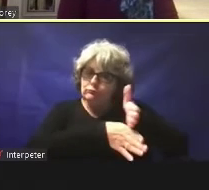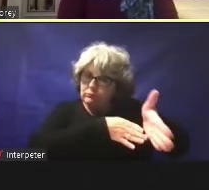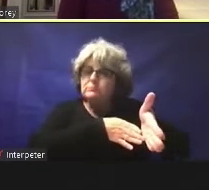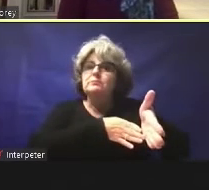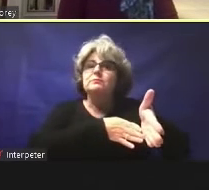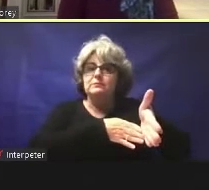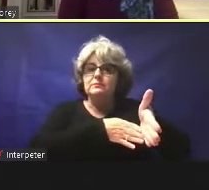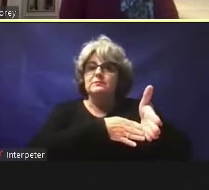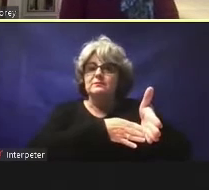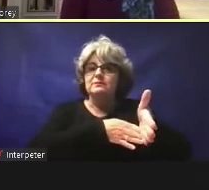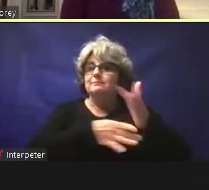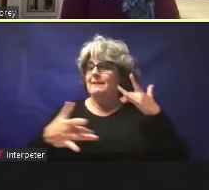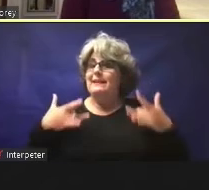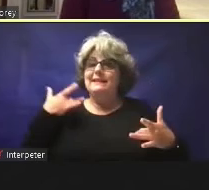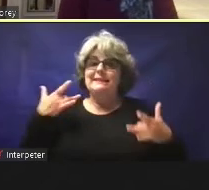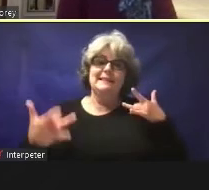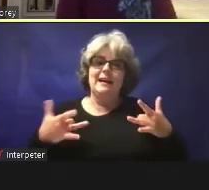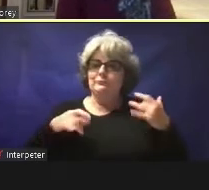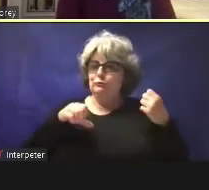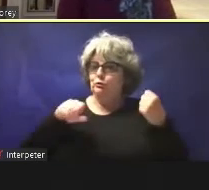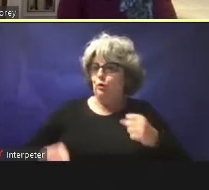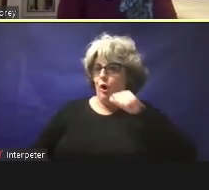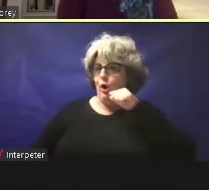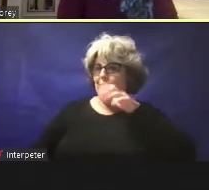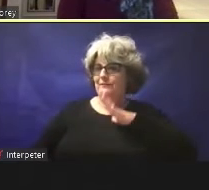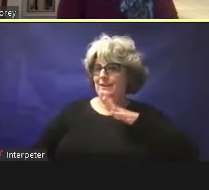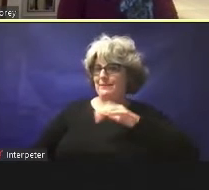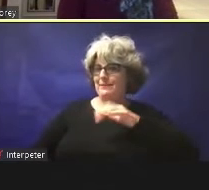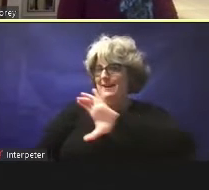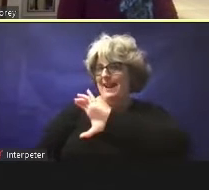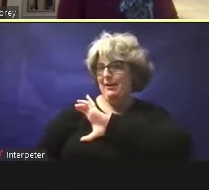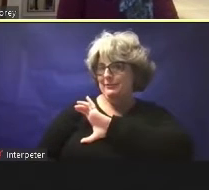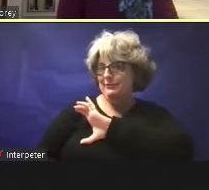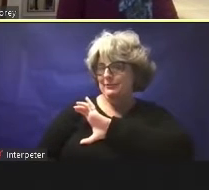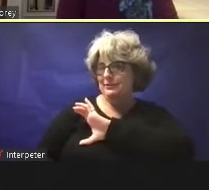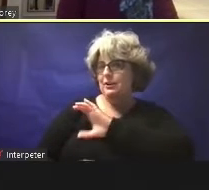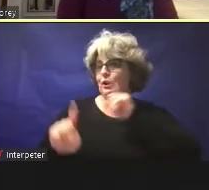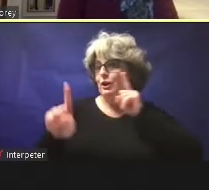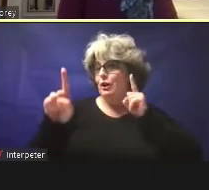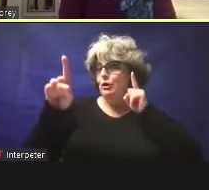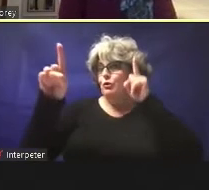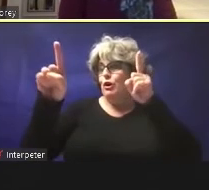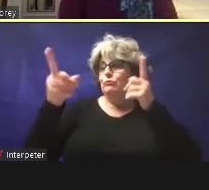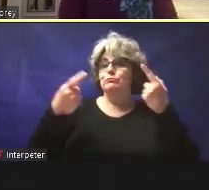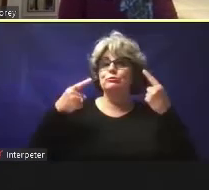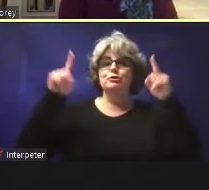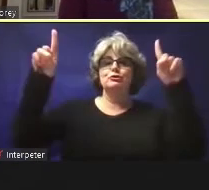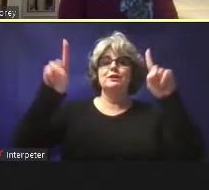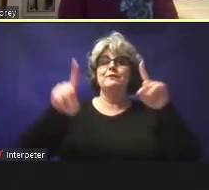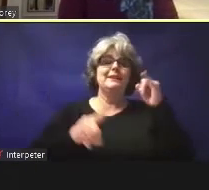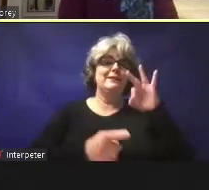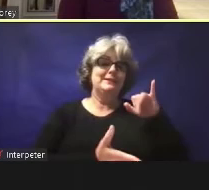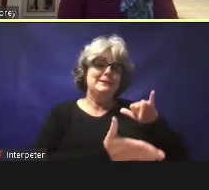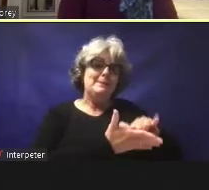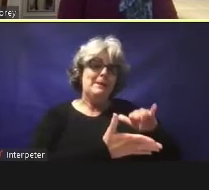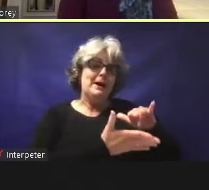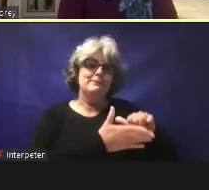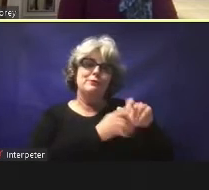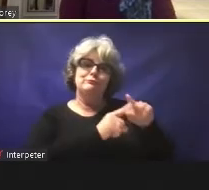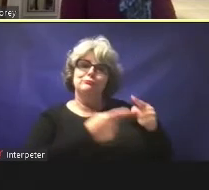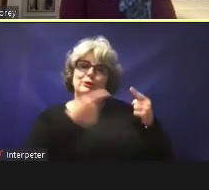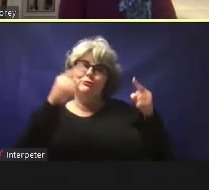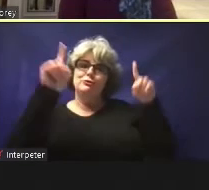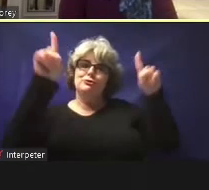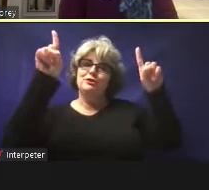in exciting, strong female characters who strive to achieve the impossible. A